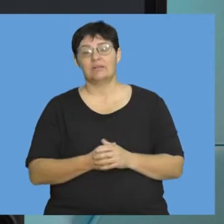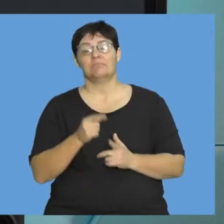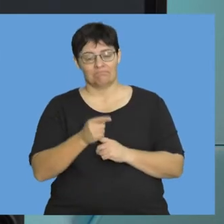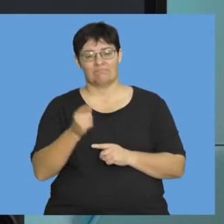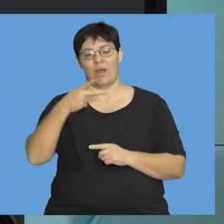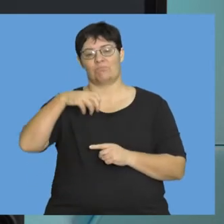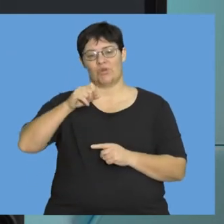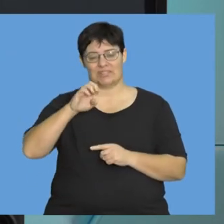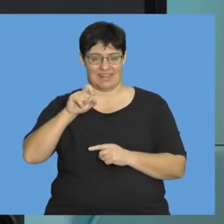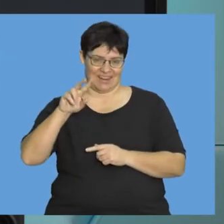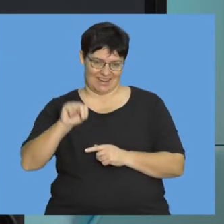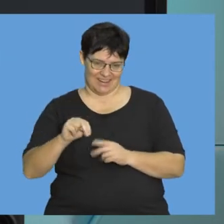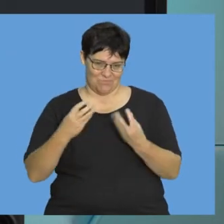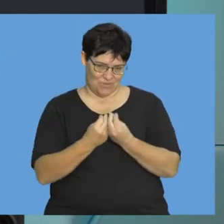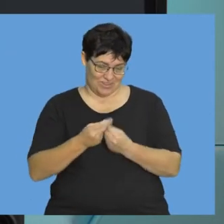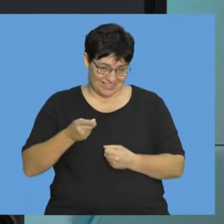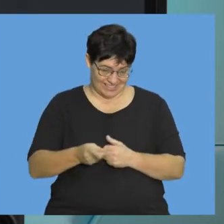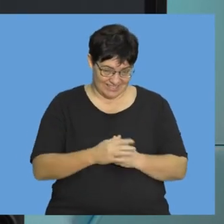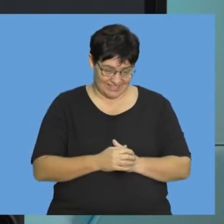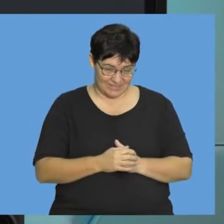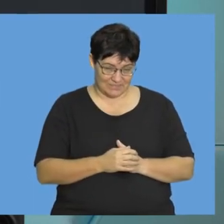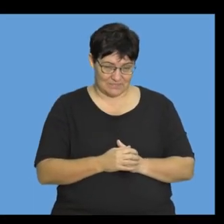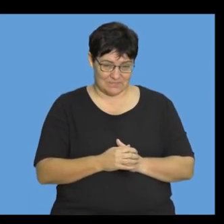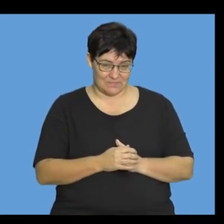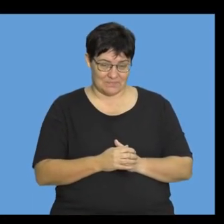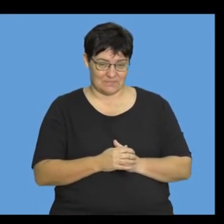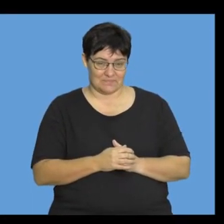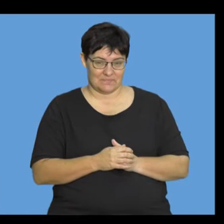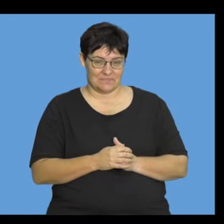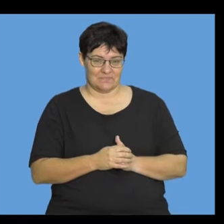your protein products that we are going to look at.